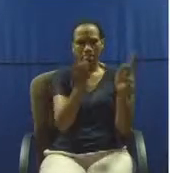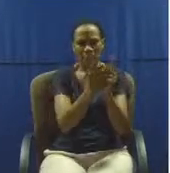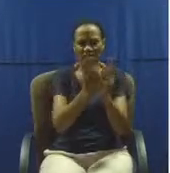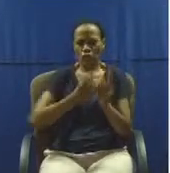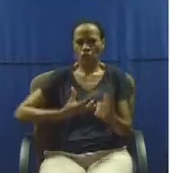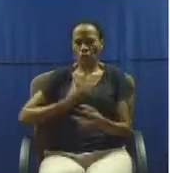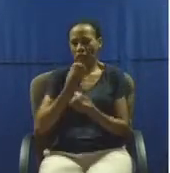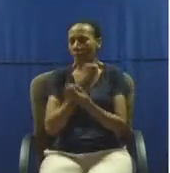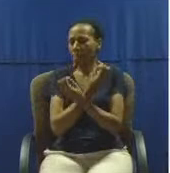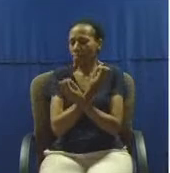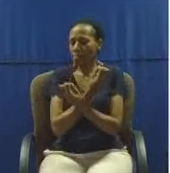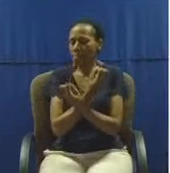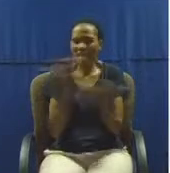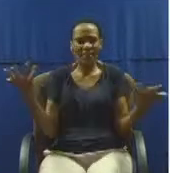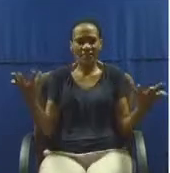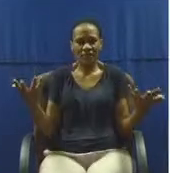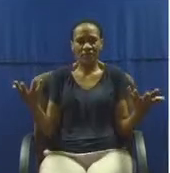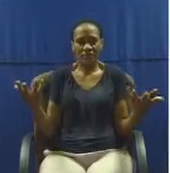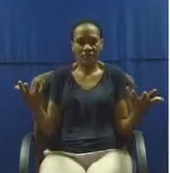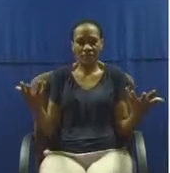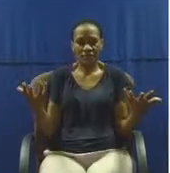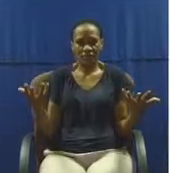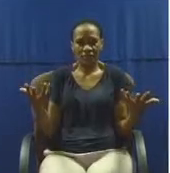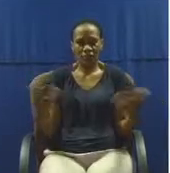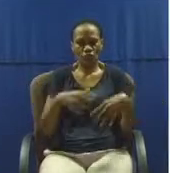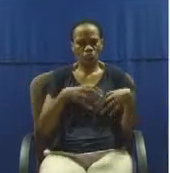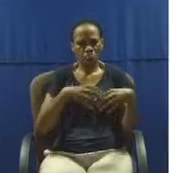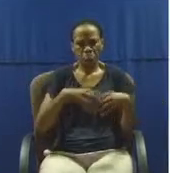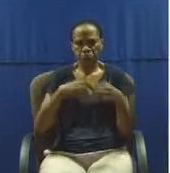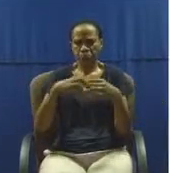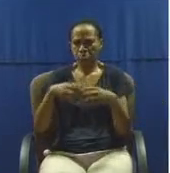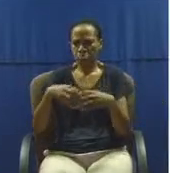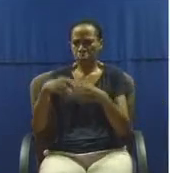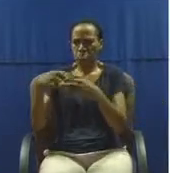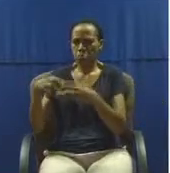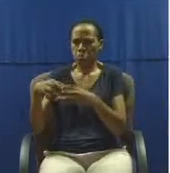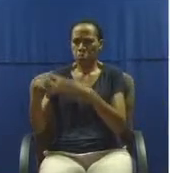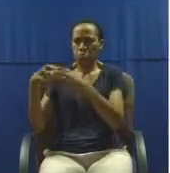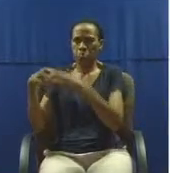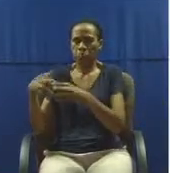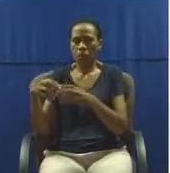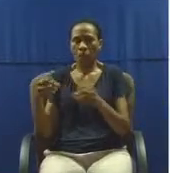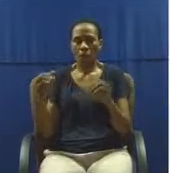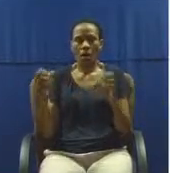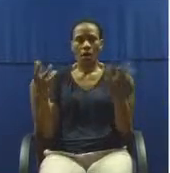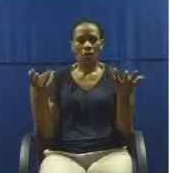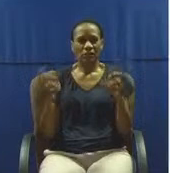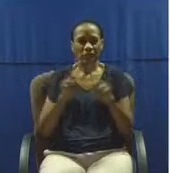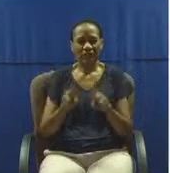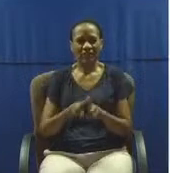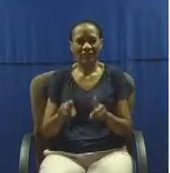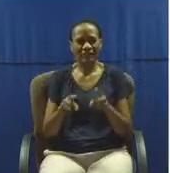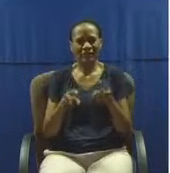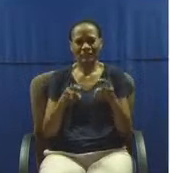people who are creating unbelievable gadgets,